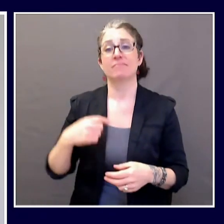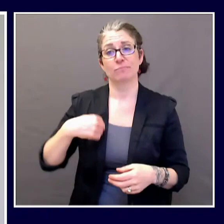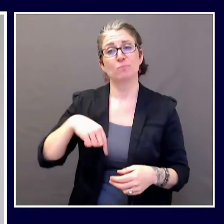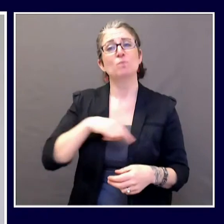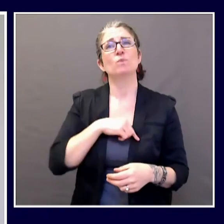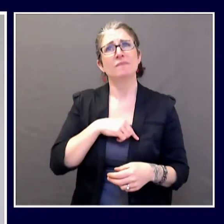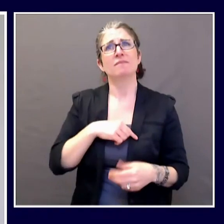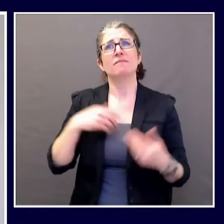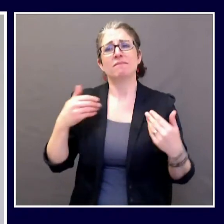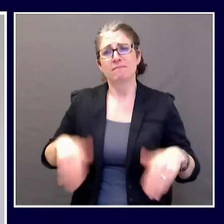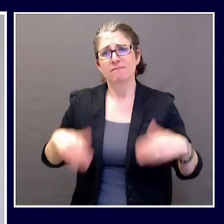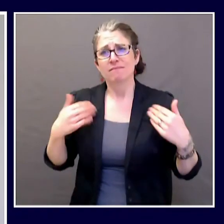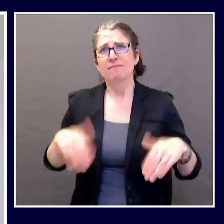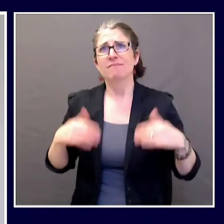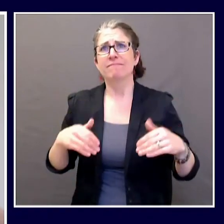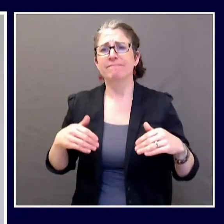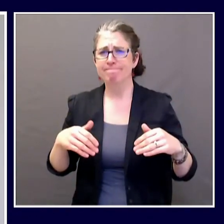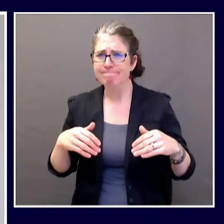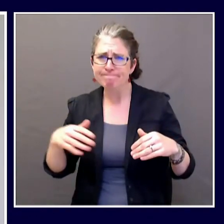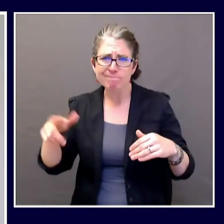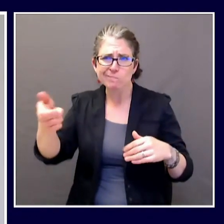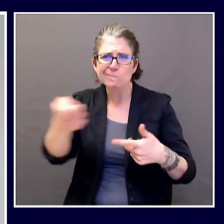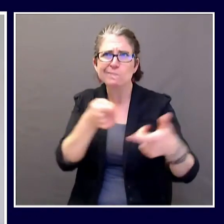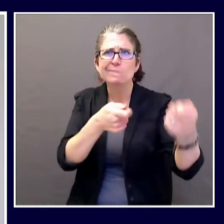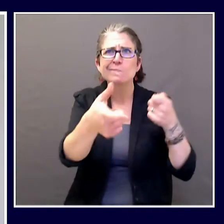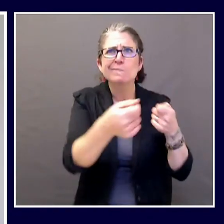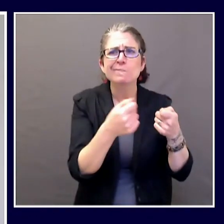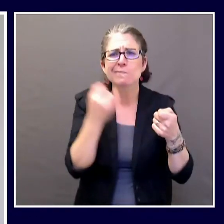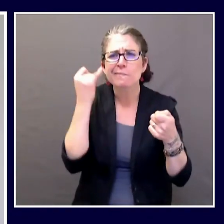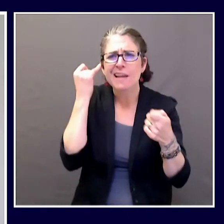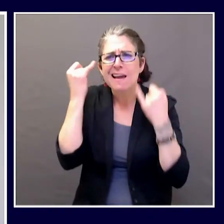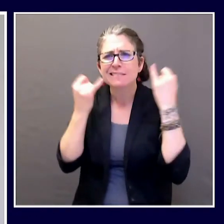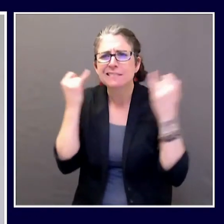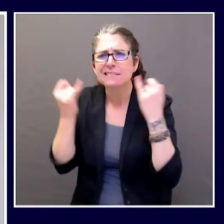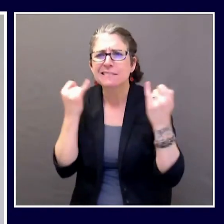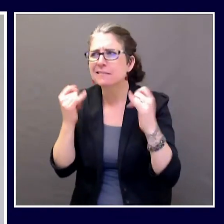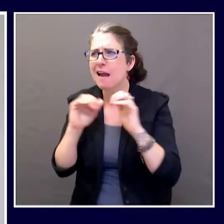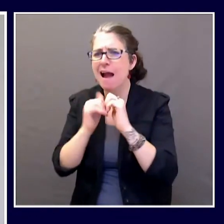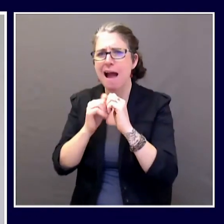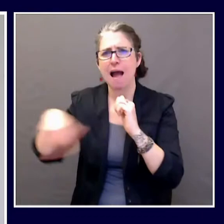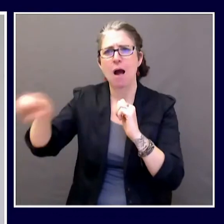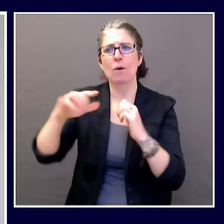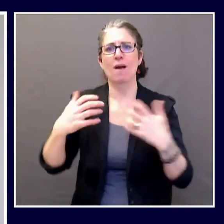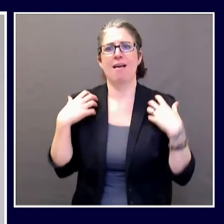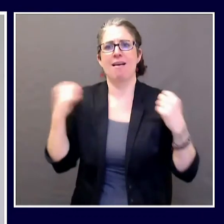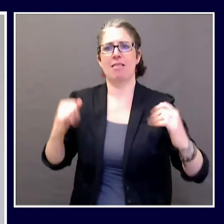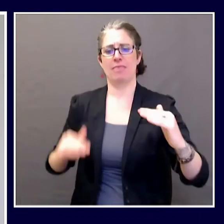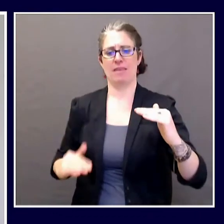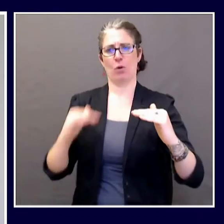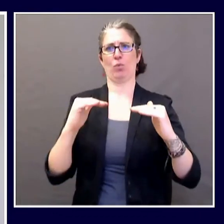healthcare services going. That's why the next number is important, 900.